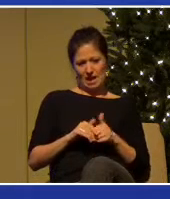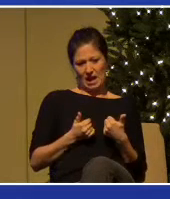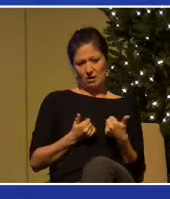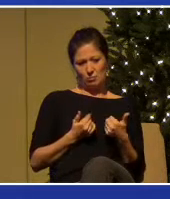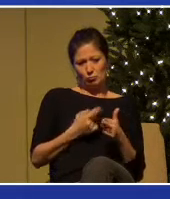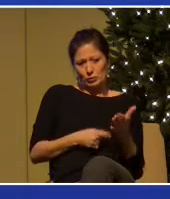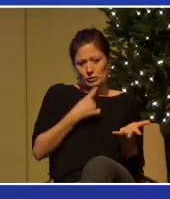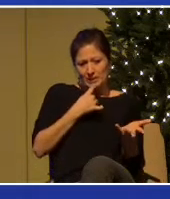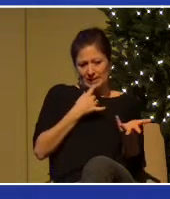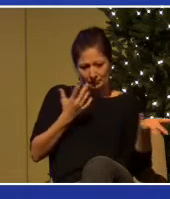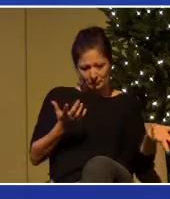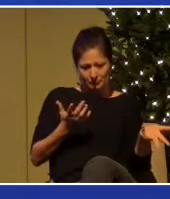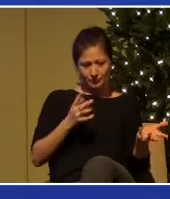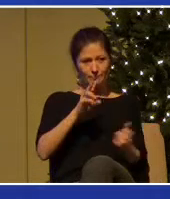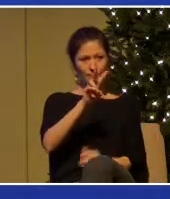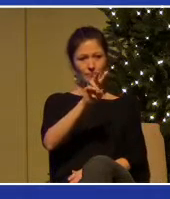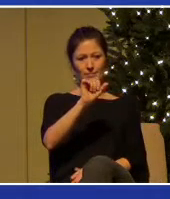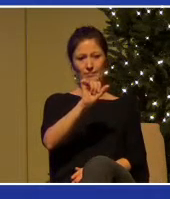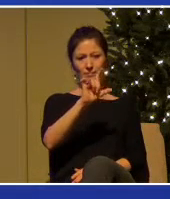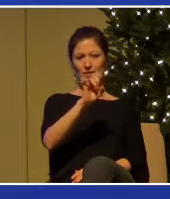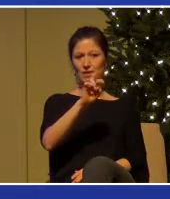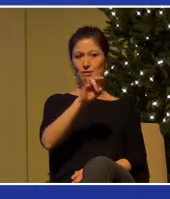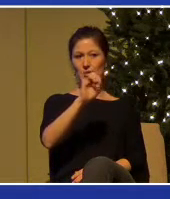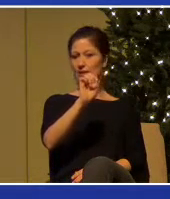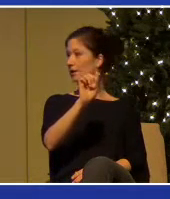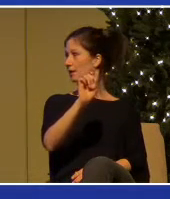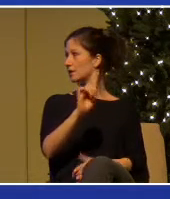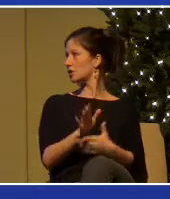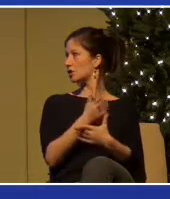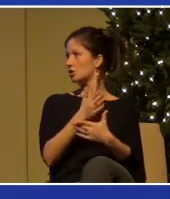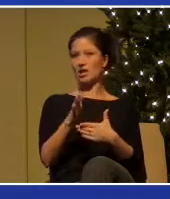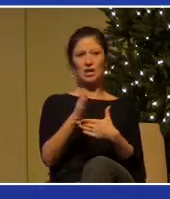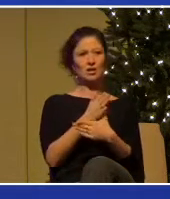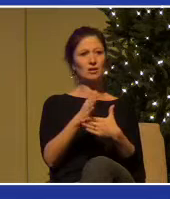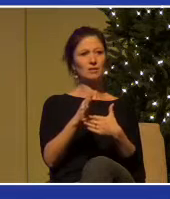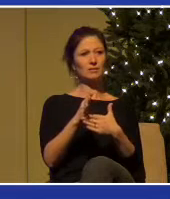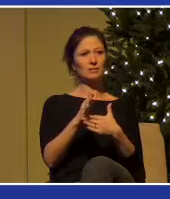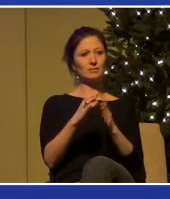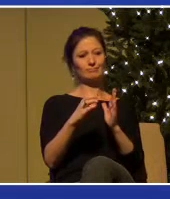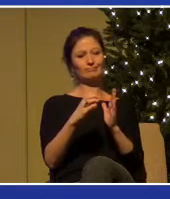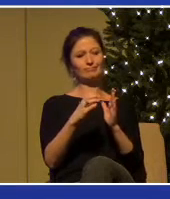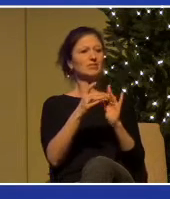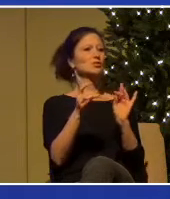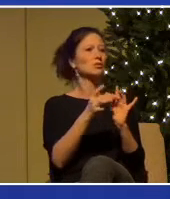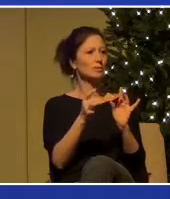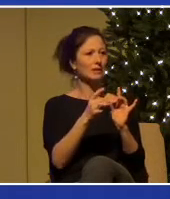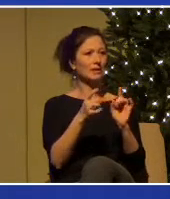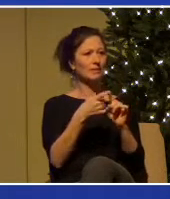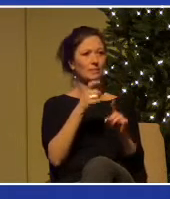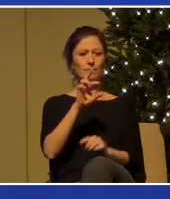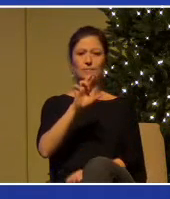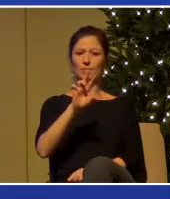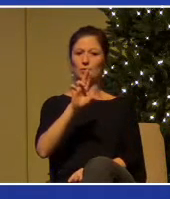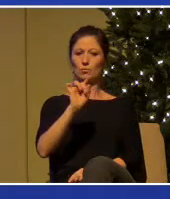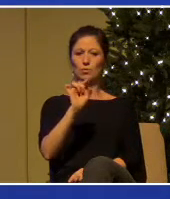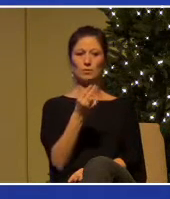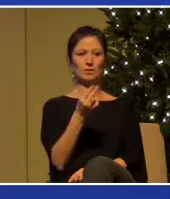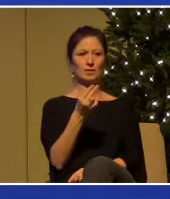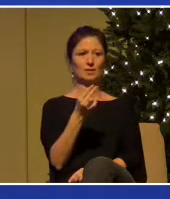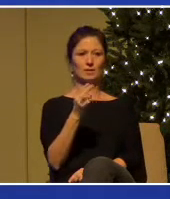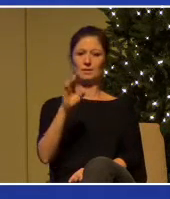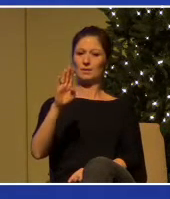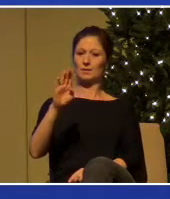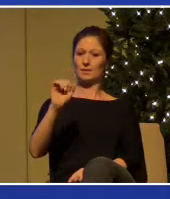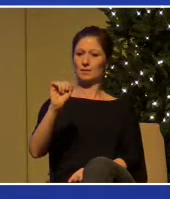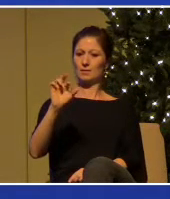me an Advent blog by Ruth Haley Barton. And her blog